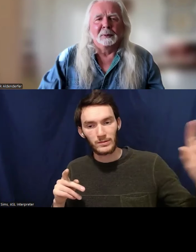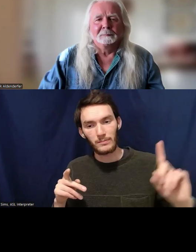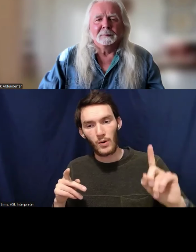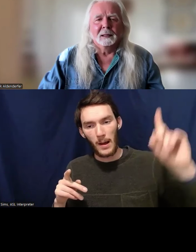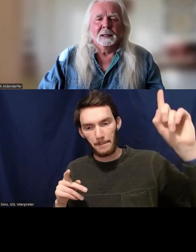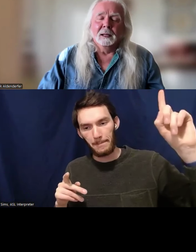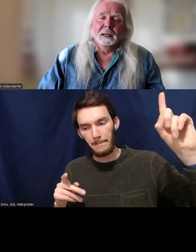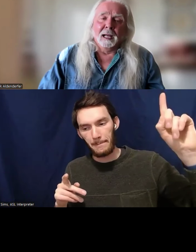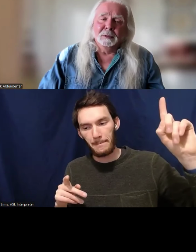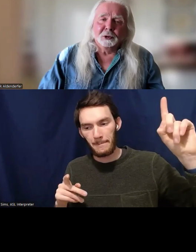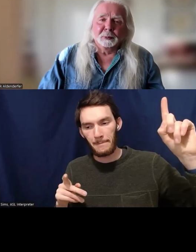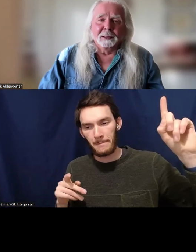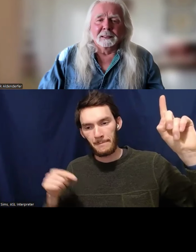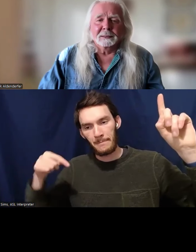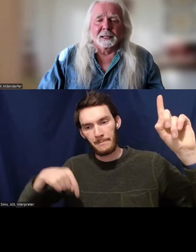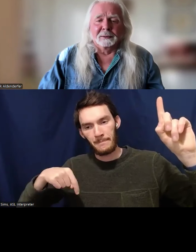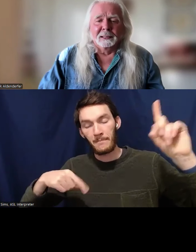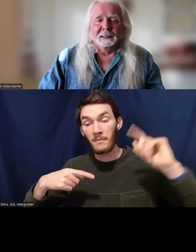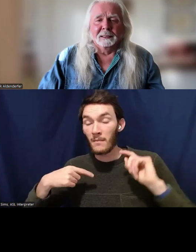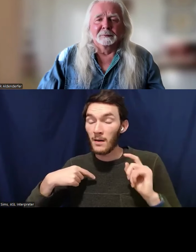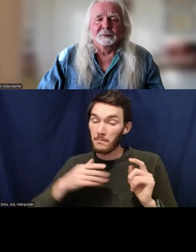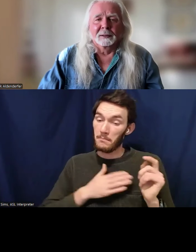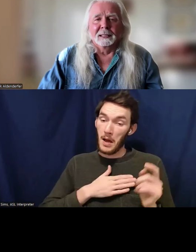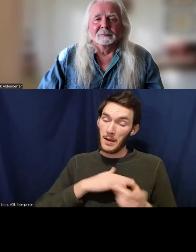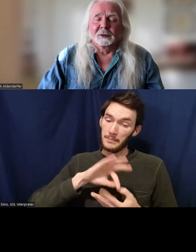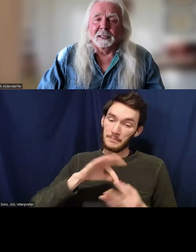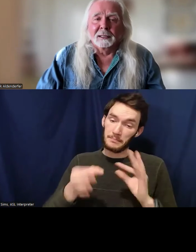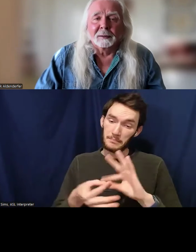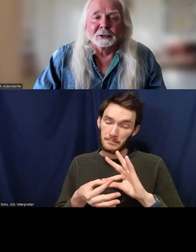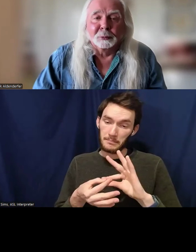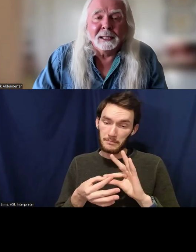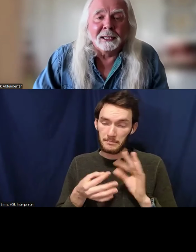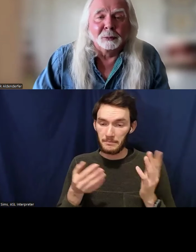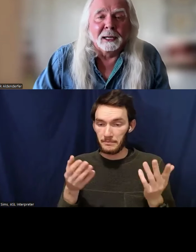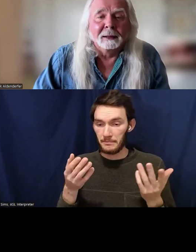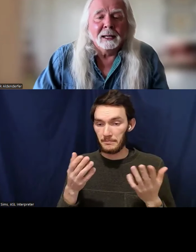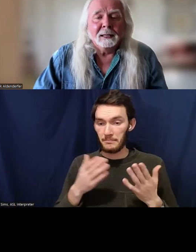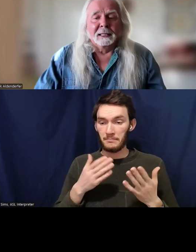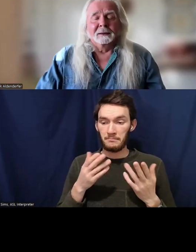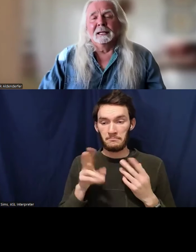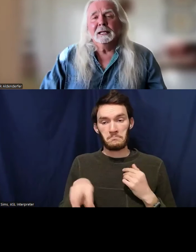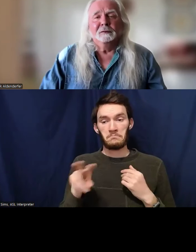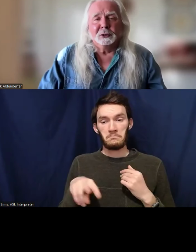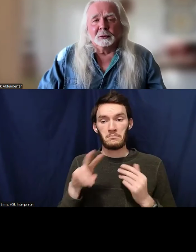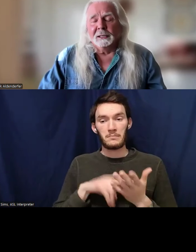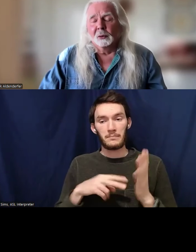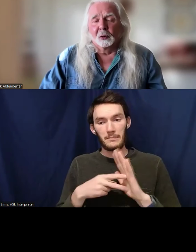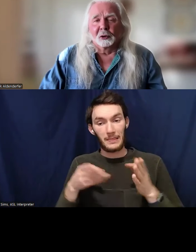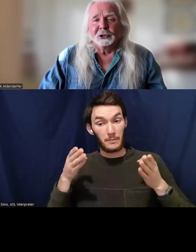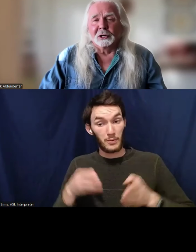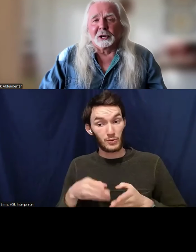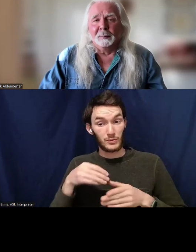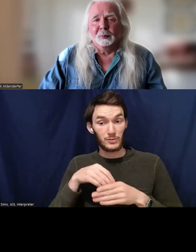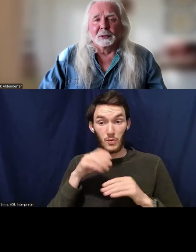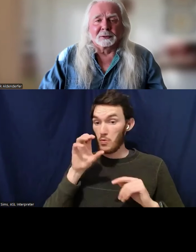up. I'm interpreting this, I think, fairly clearly to me anyway, that the individual in